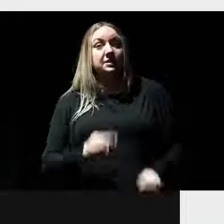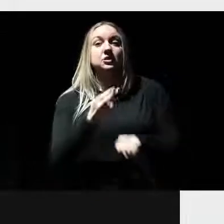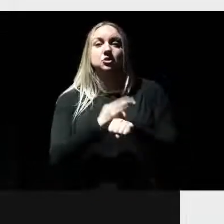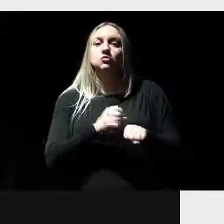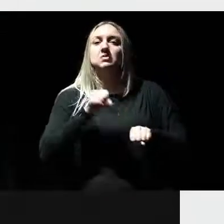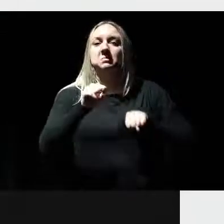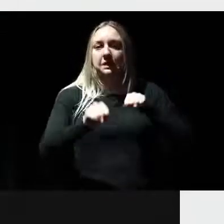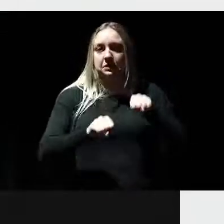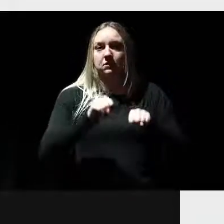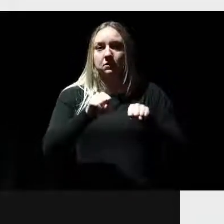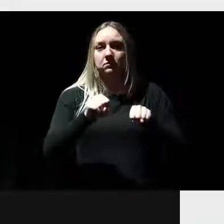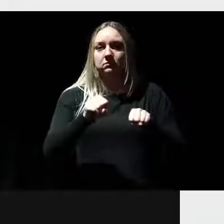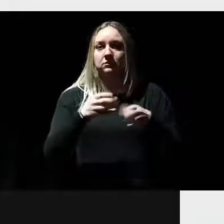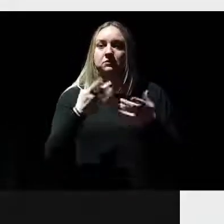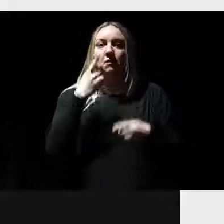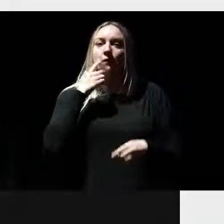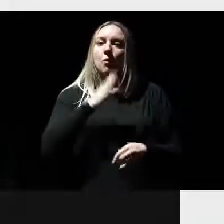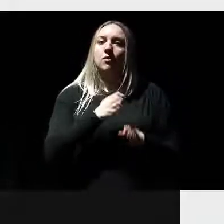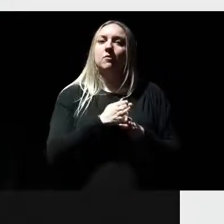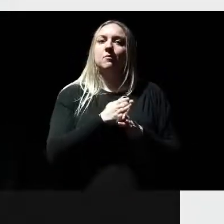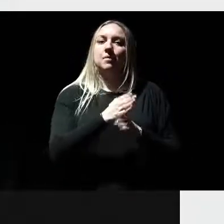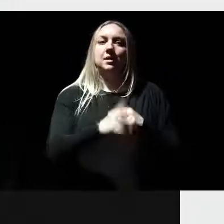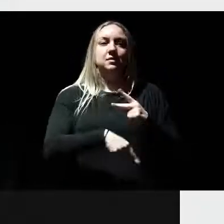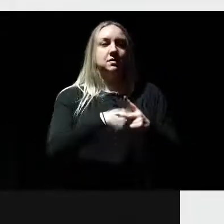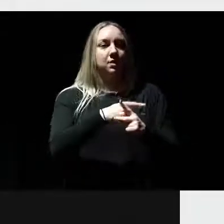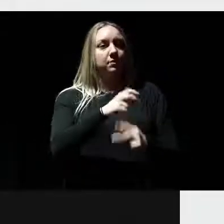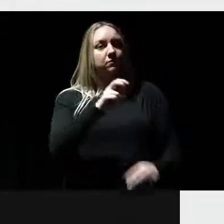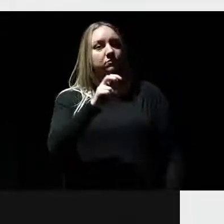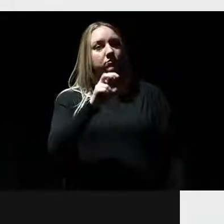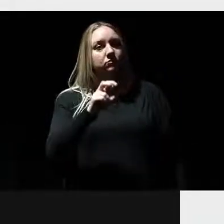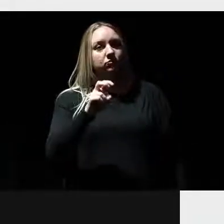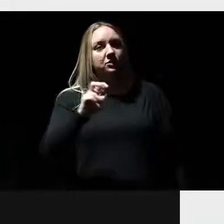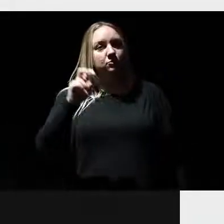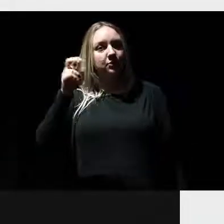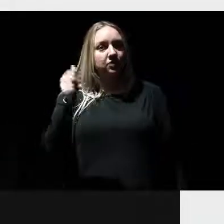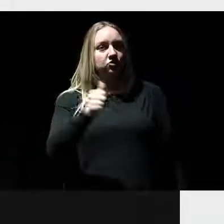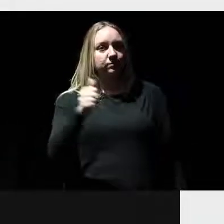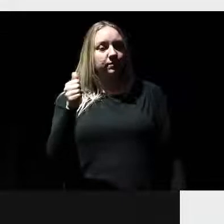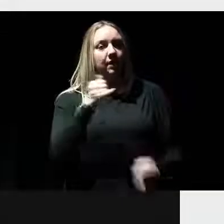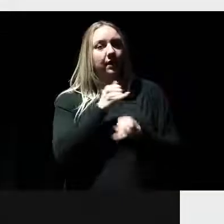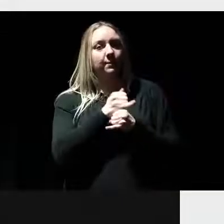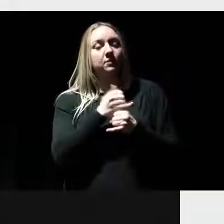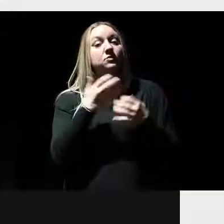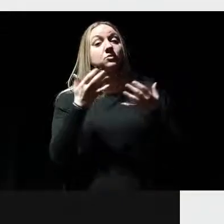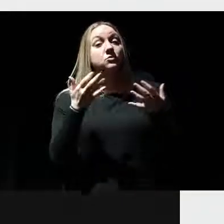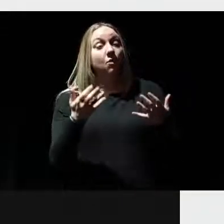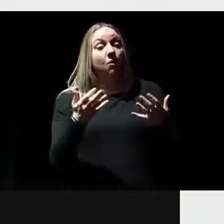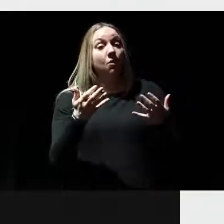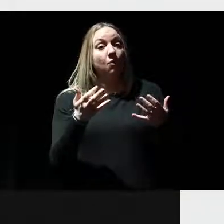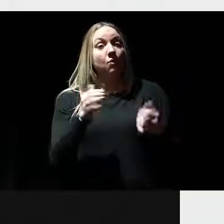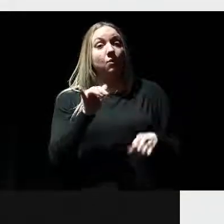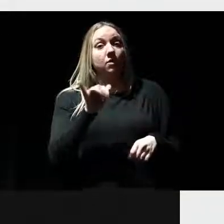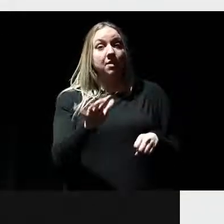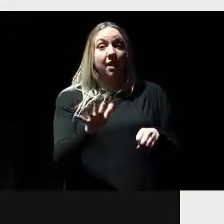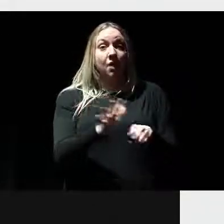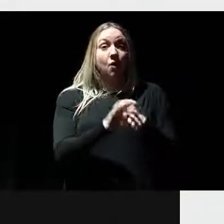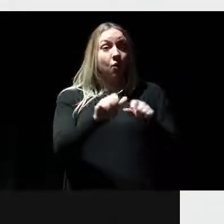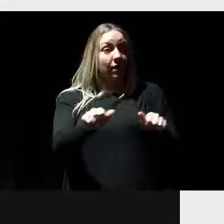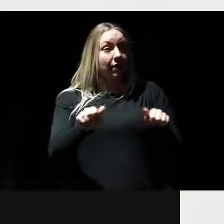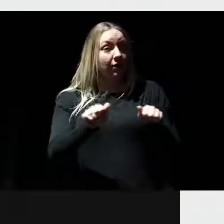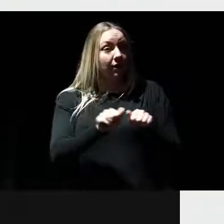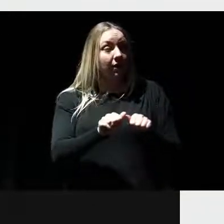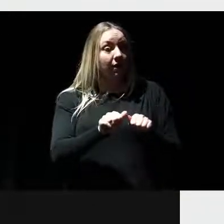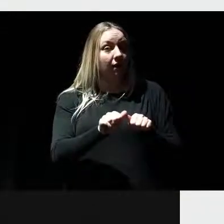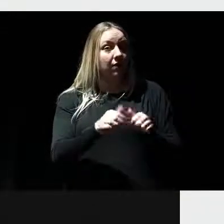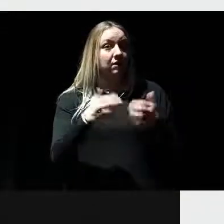bicycle transportation on the campus. And so that entire back is really the place where